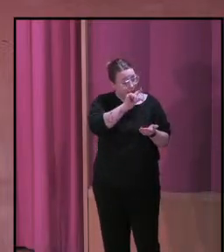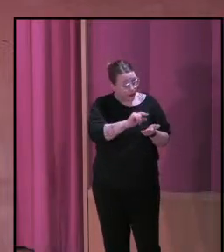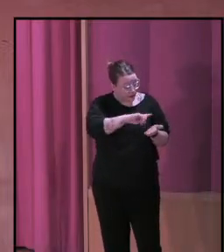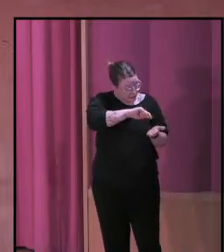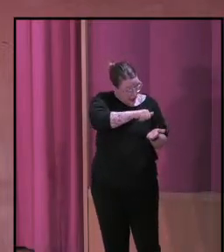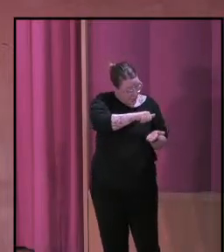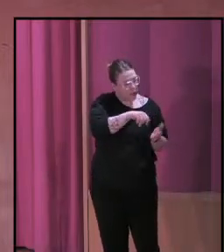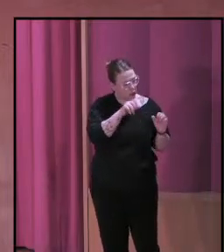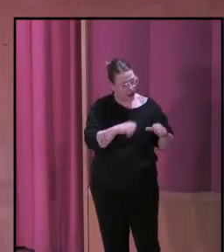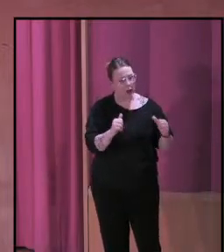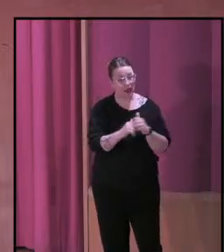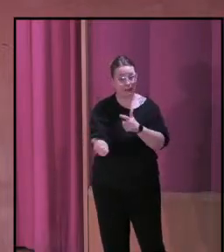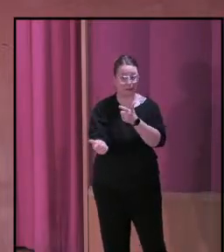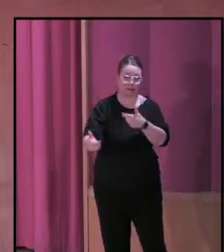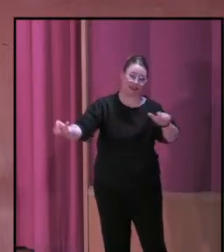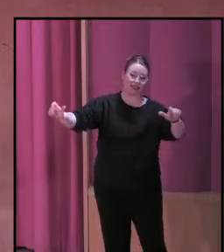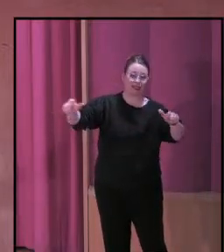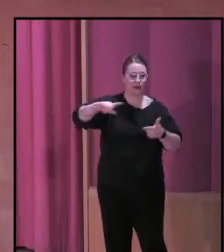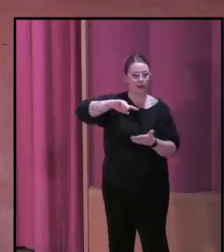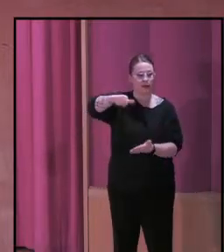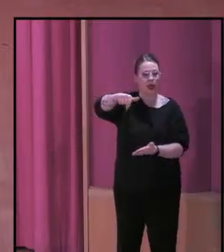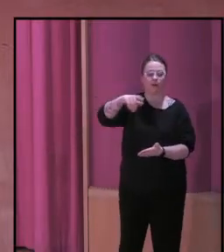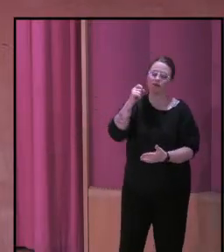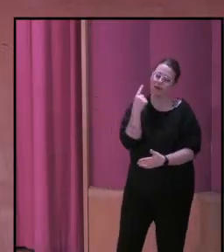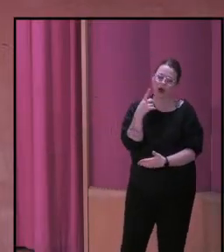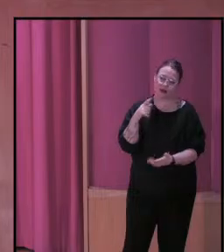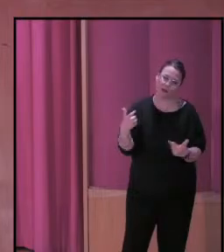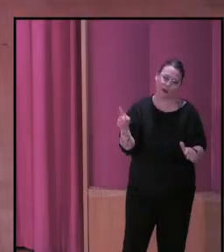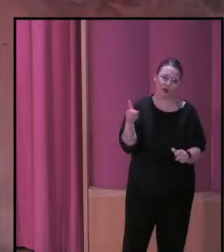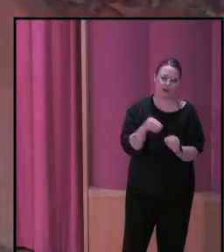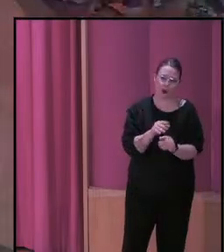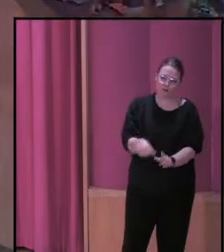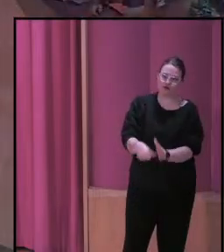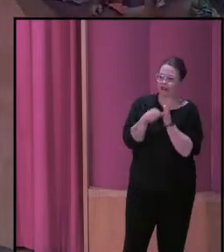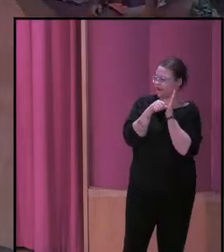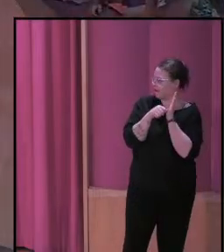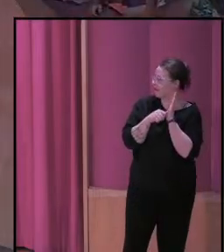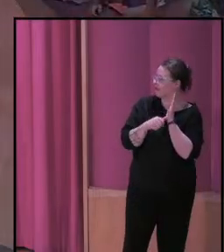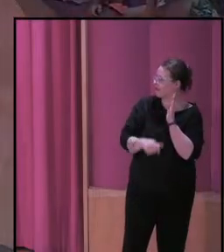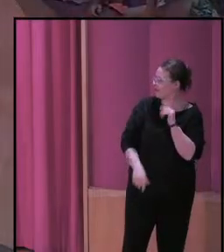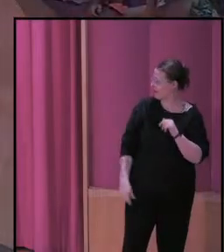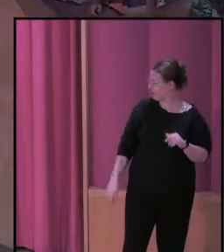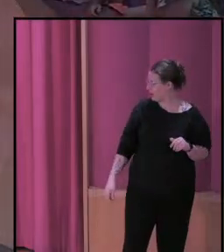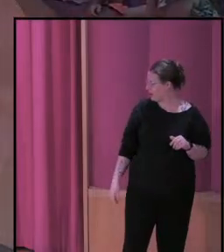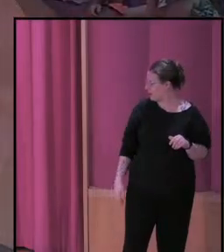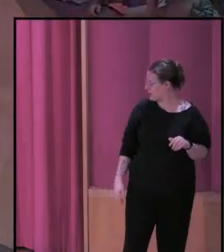throw the big top, the throw alone is pretty impressive. So watch this.